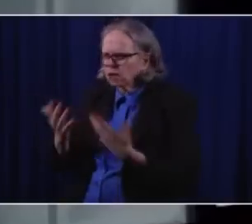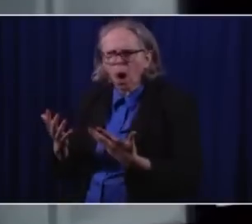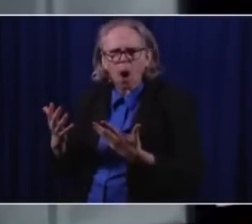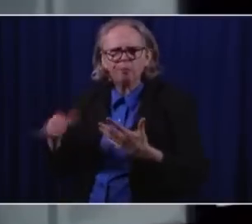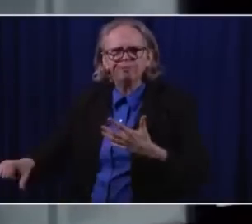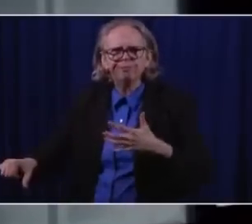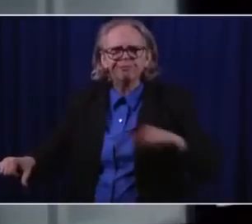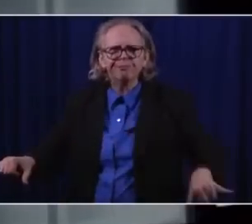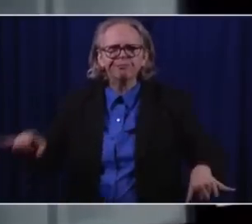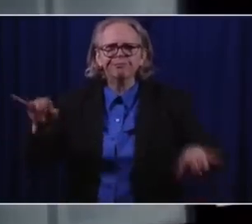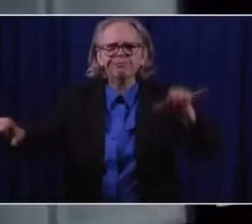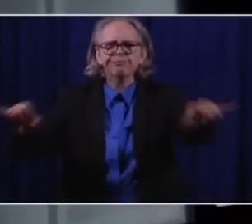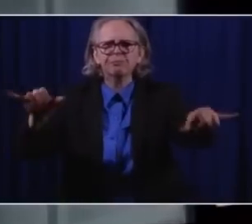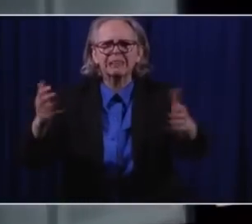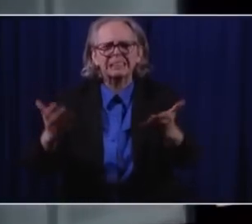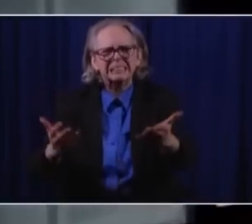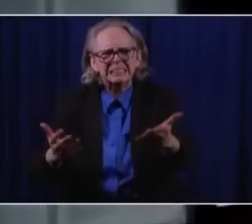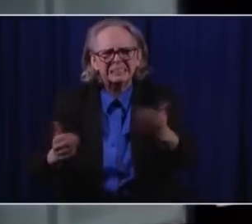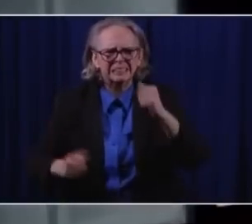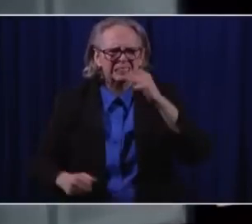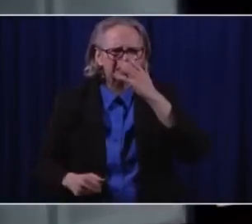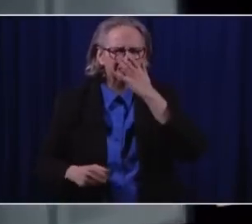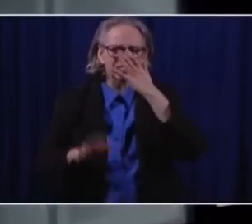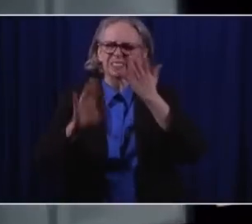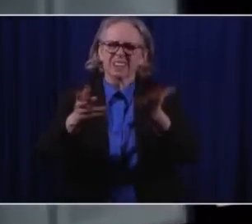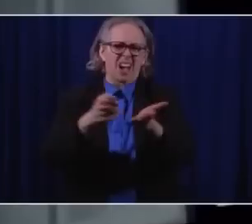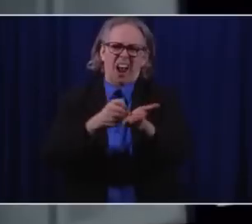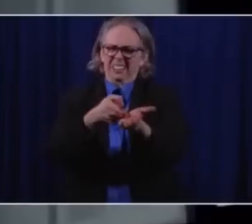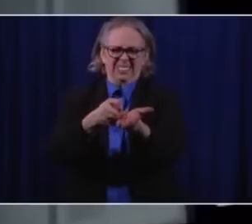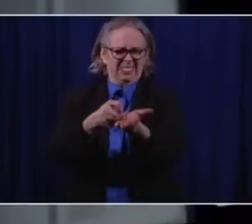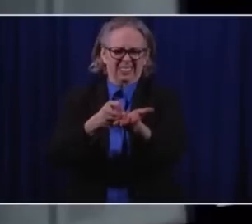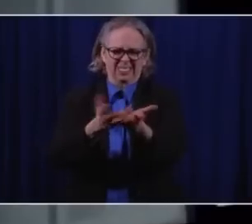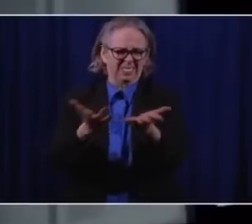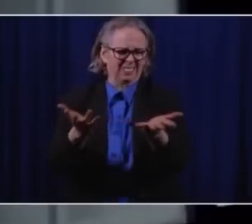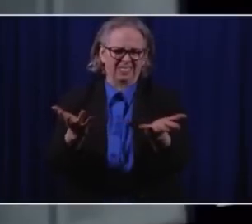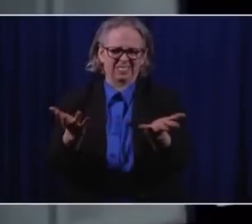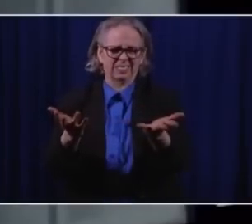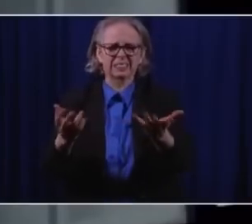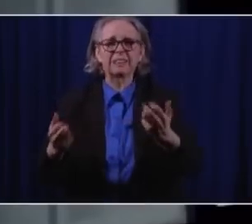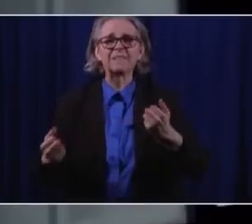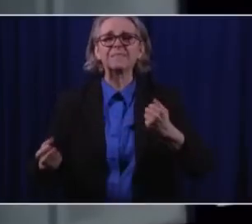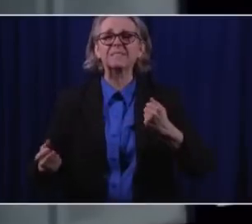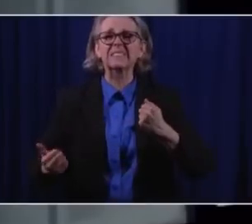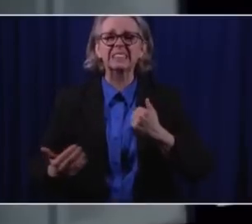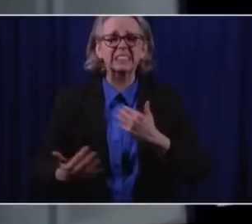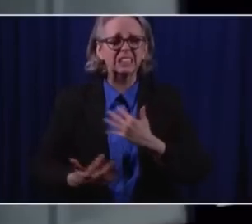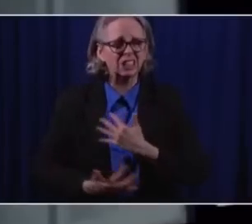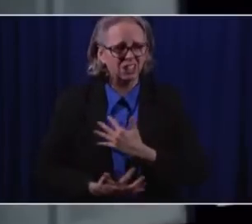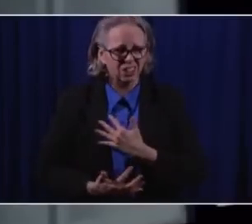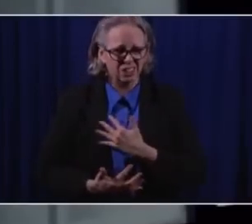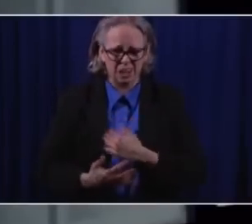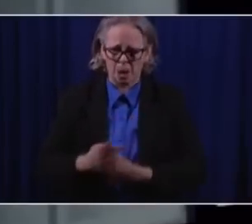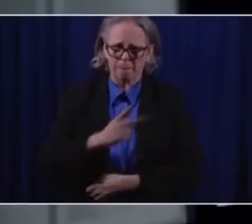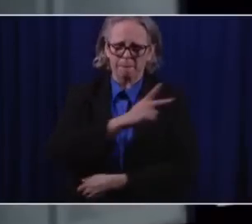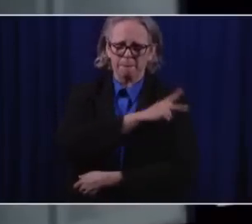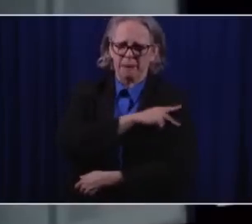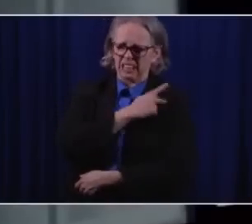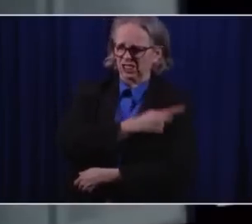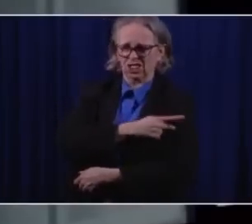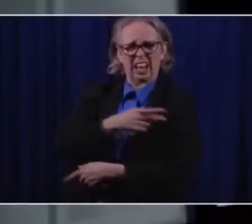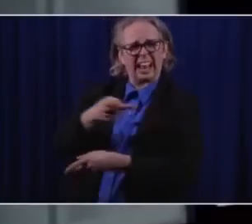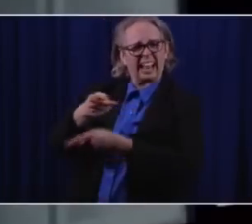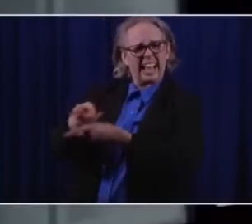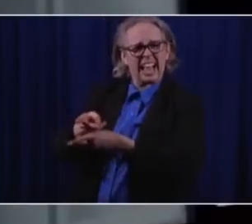the fact that we could have the threat of patient care being compromised in some way. That happens